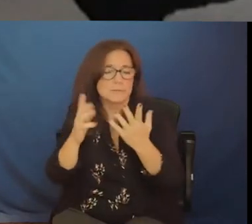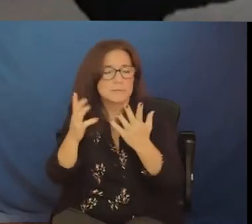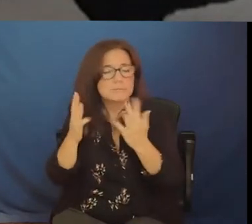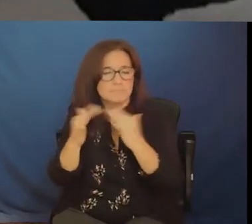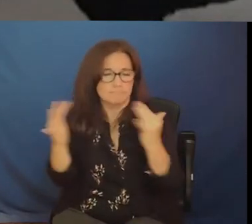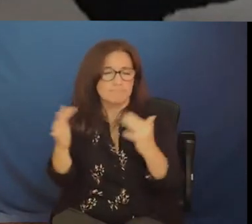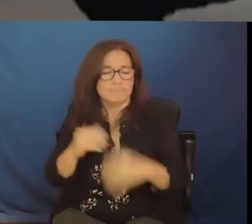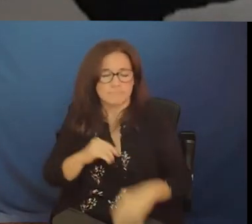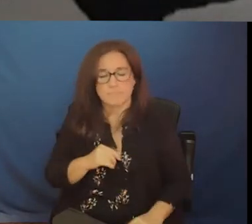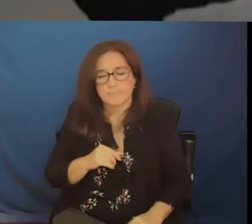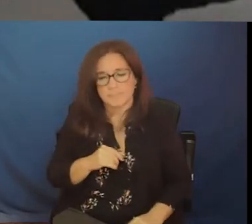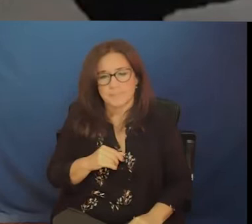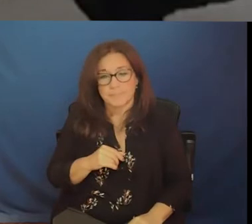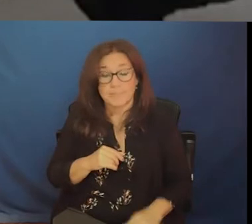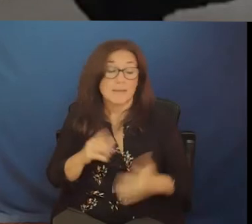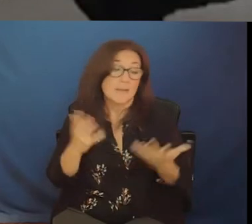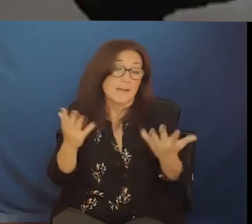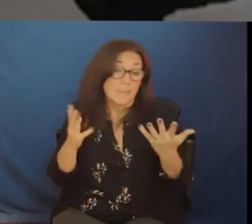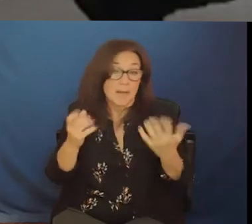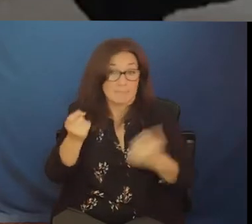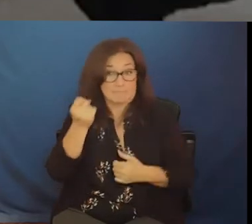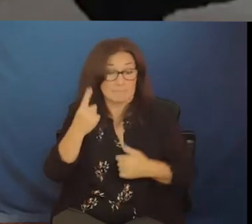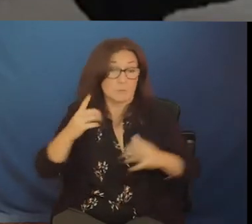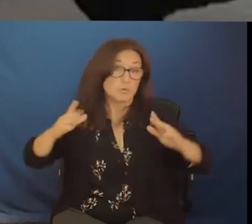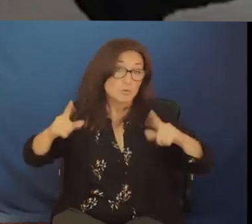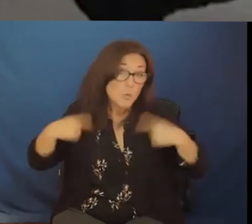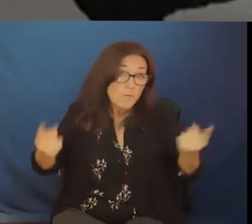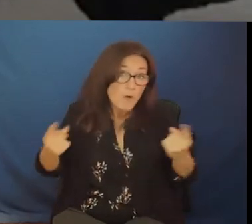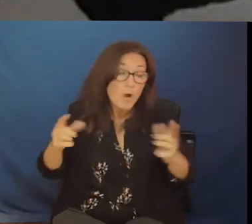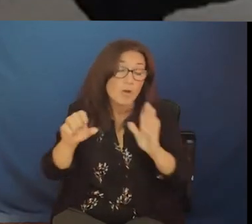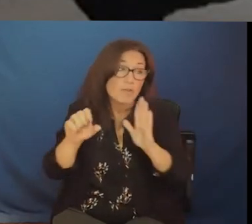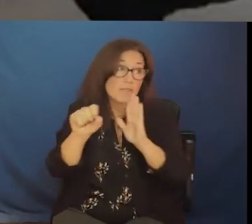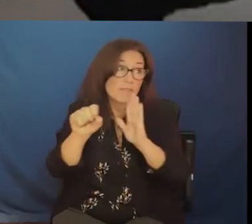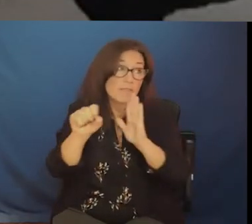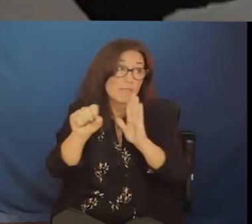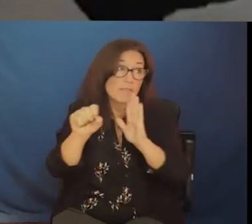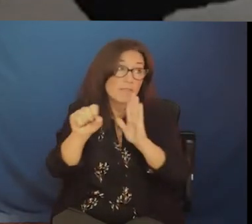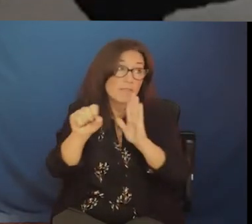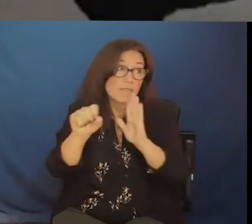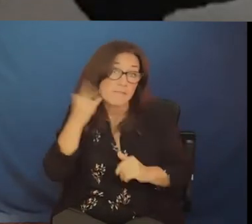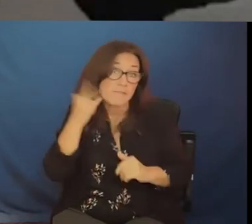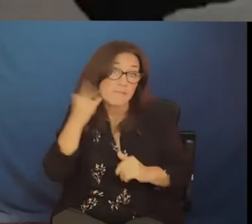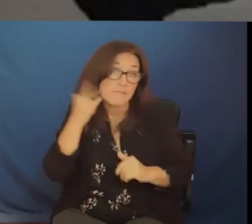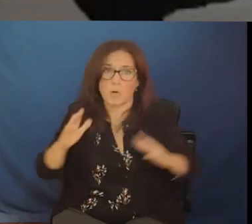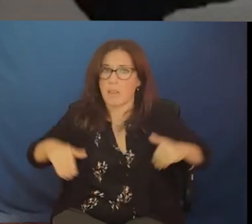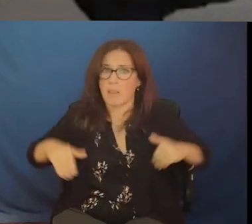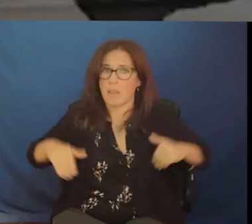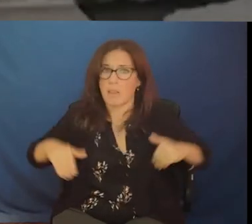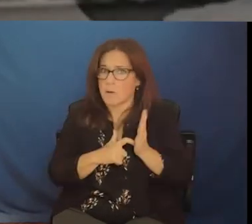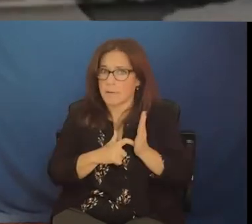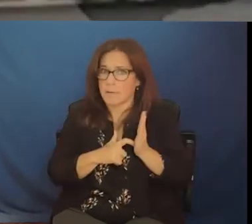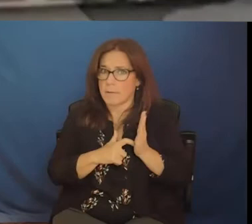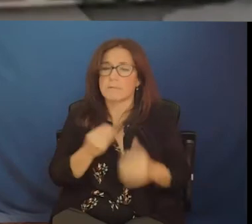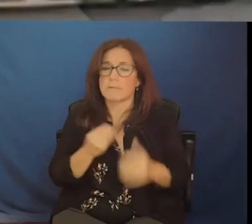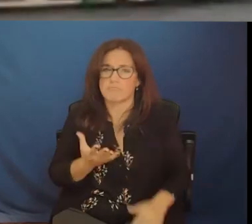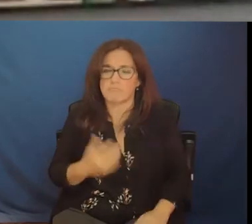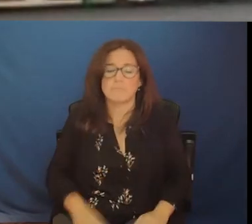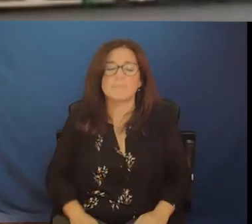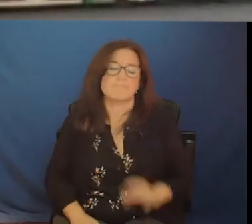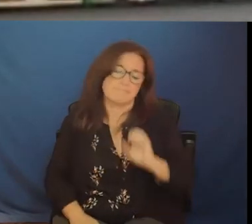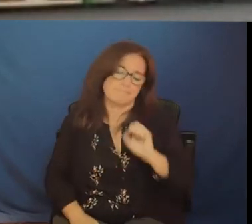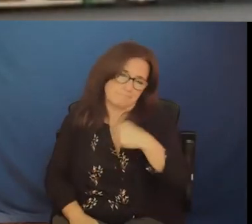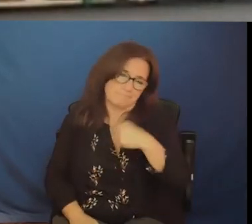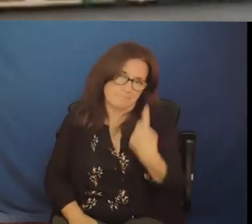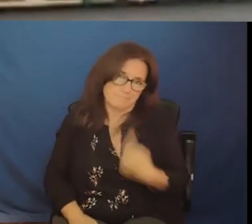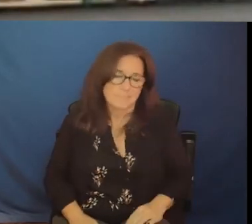us to collect it, it would be on a voluntary basis. For sure. Yeah, I understand that. Great. And secondly, a parent